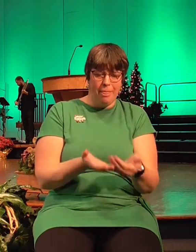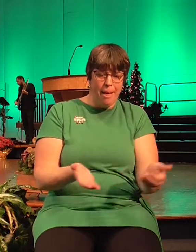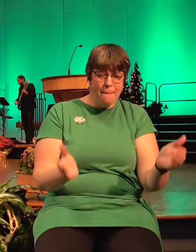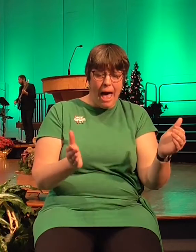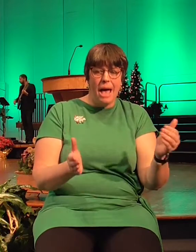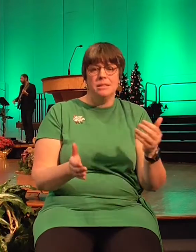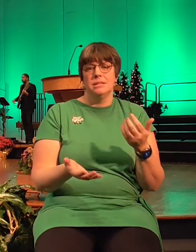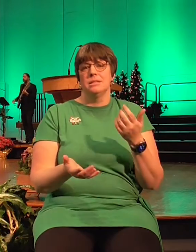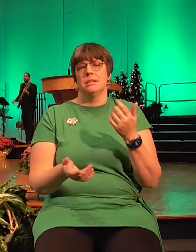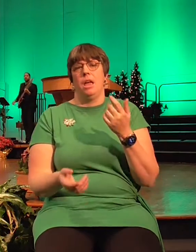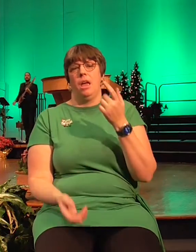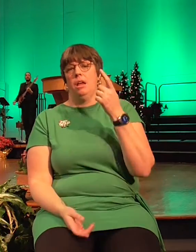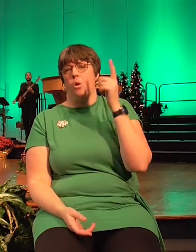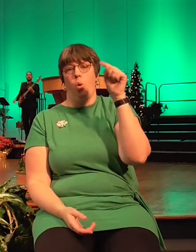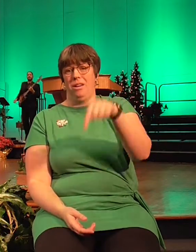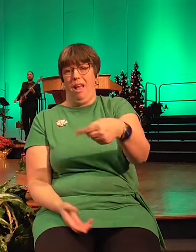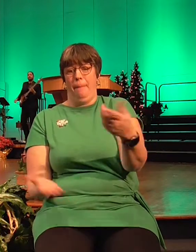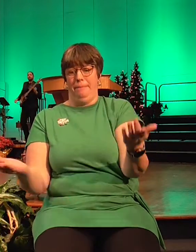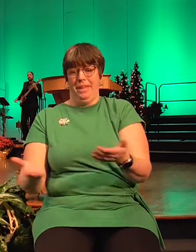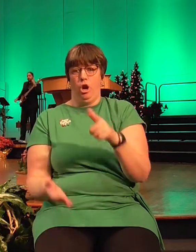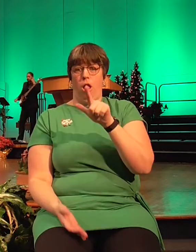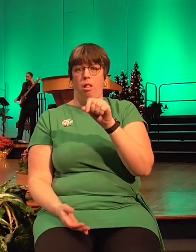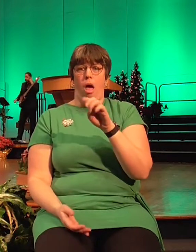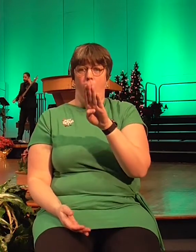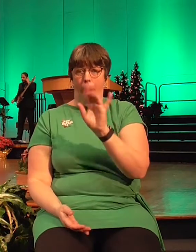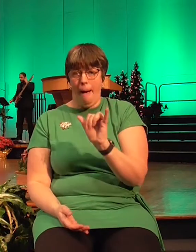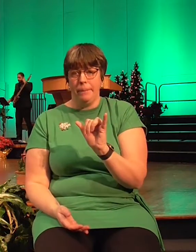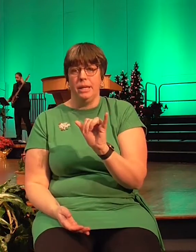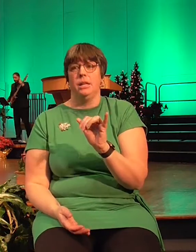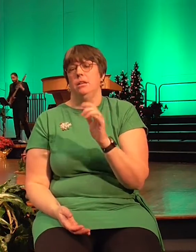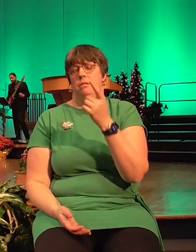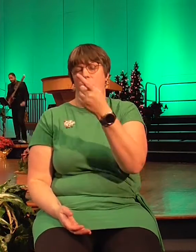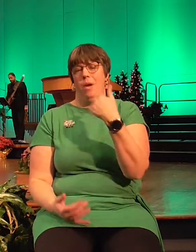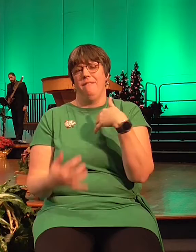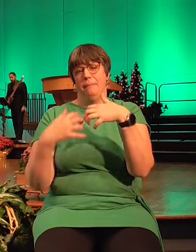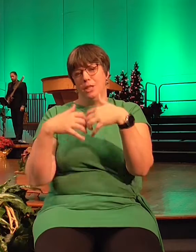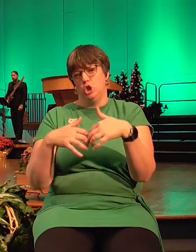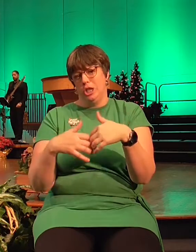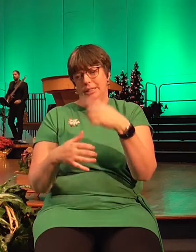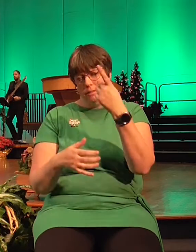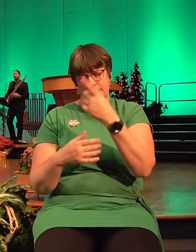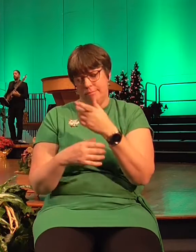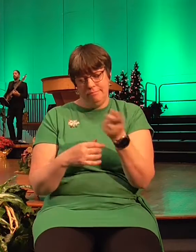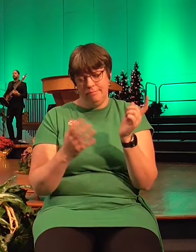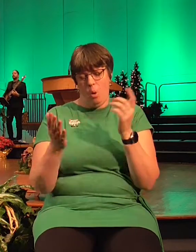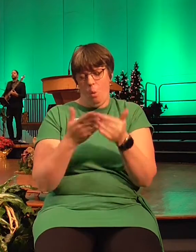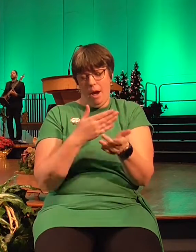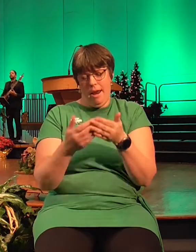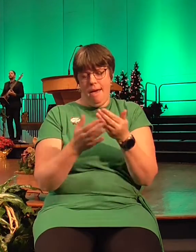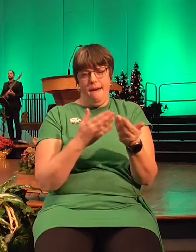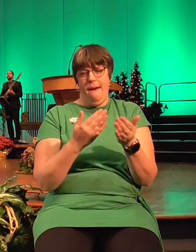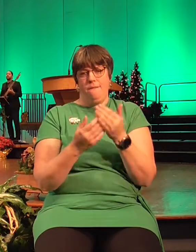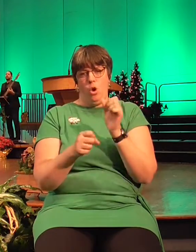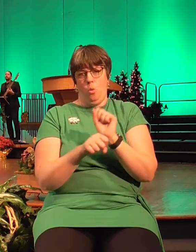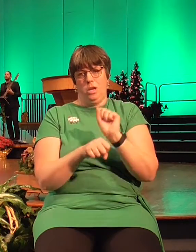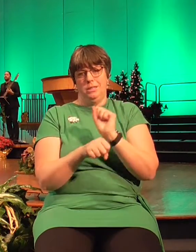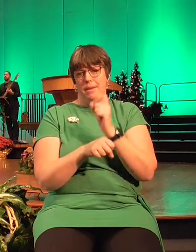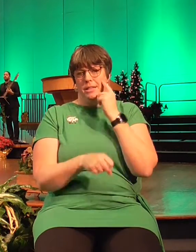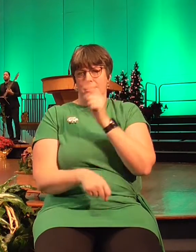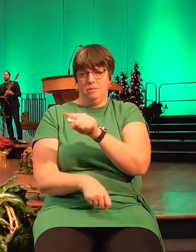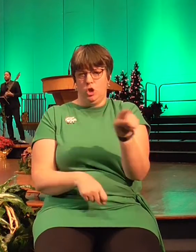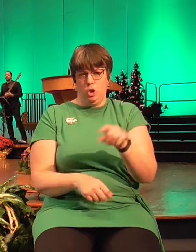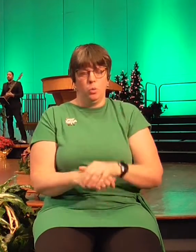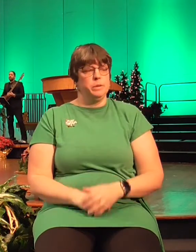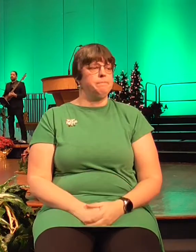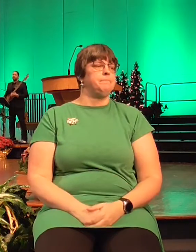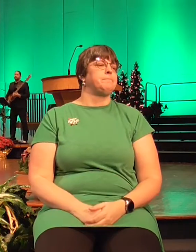plus we have containers out in the lobby, and we have machines over in the guest services counters. And so whatever way is best for you today,